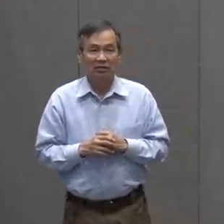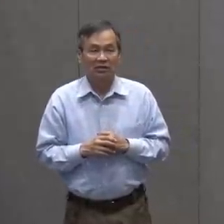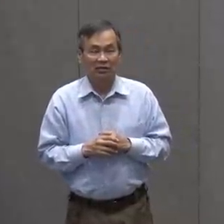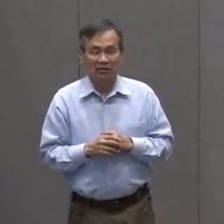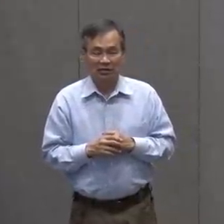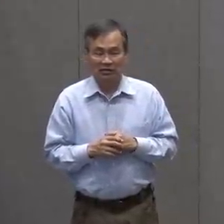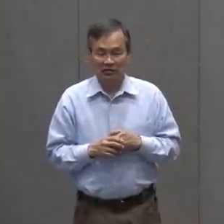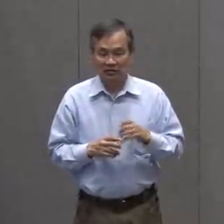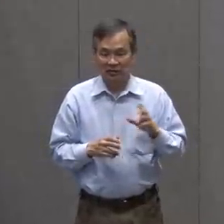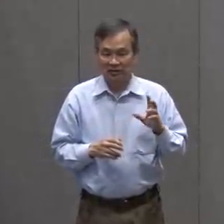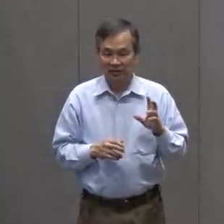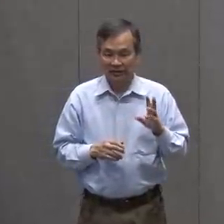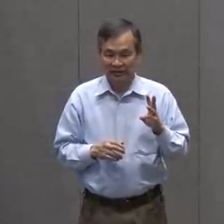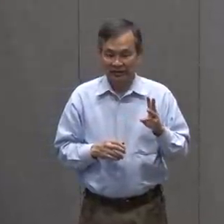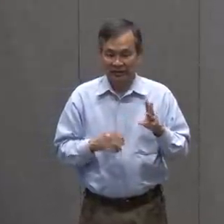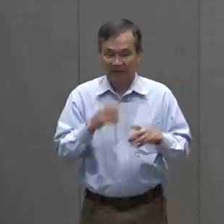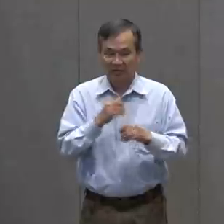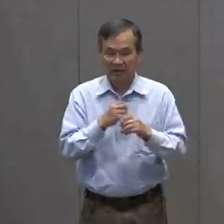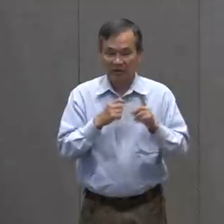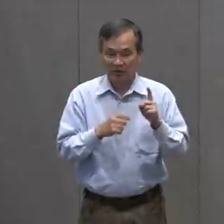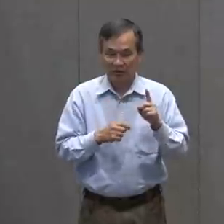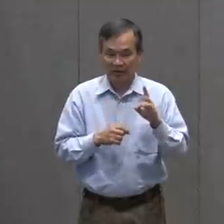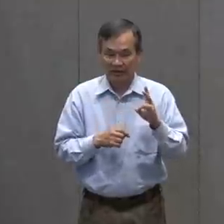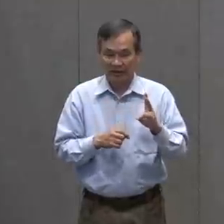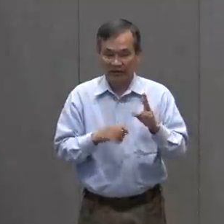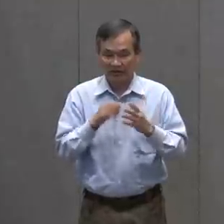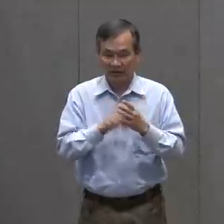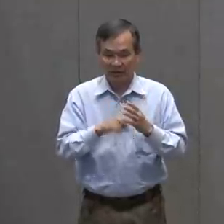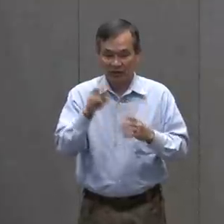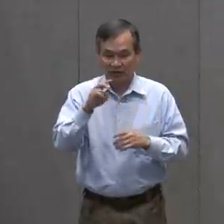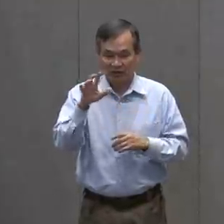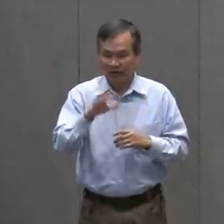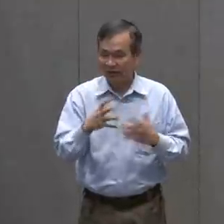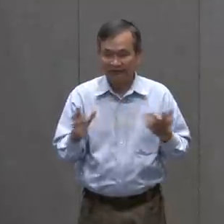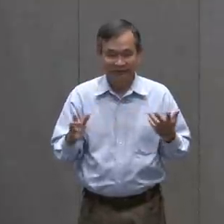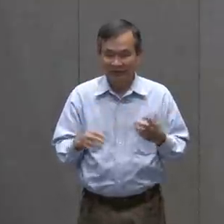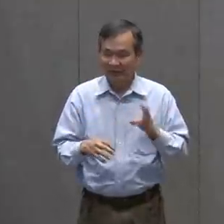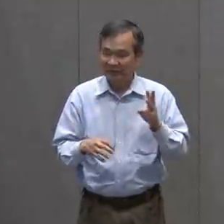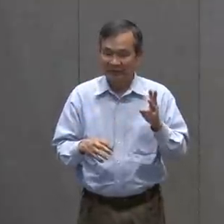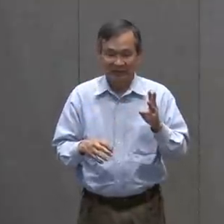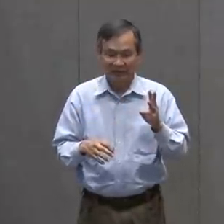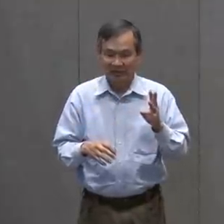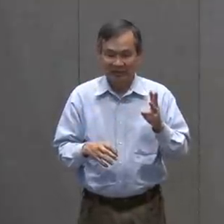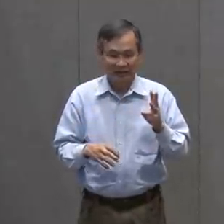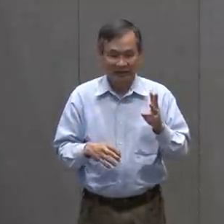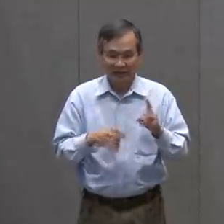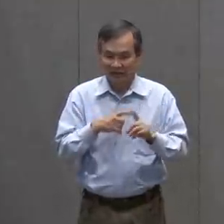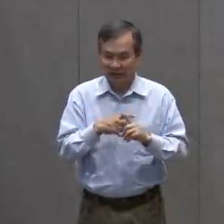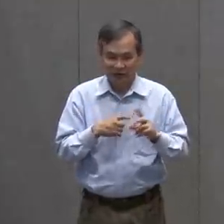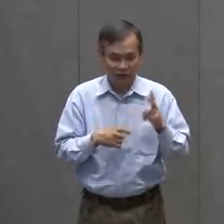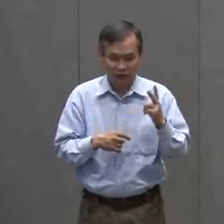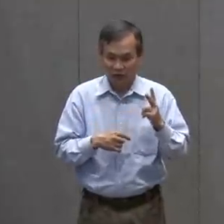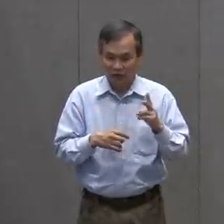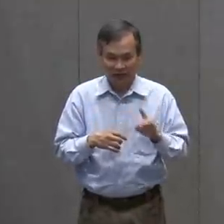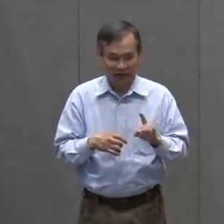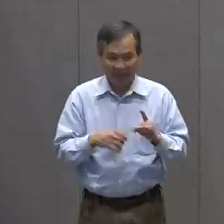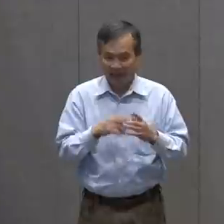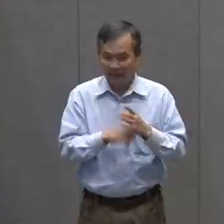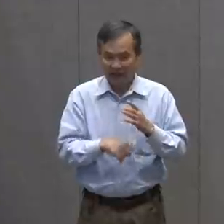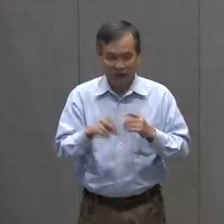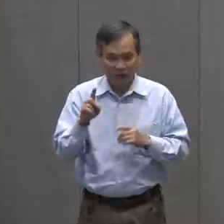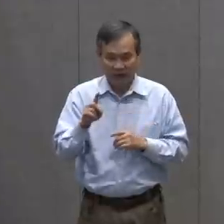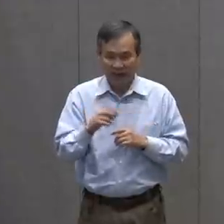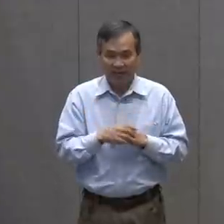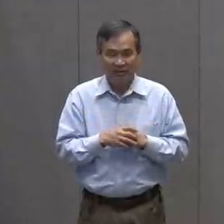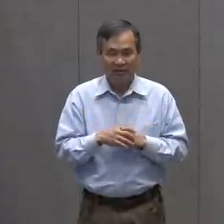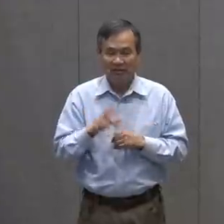So 6 plus 1 is 7. Minus 2 is 5. Can't do that. 6 plus 2 is 8. Minus 1